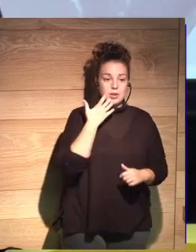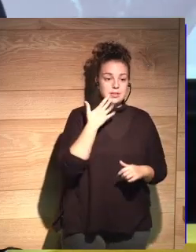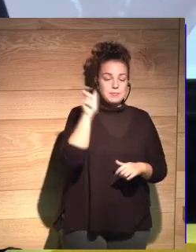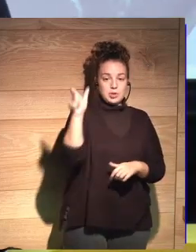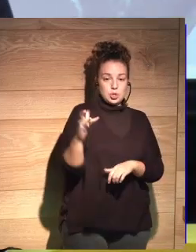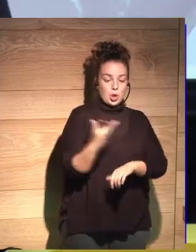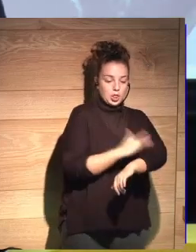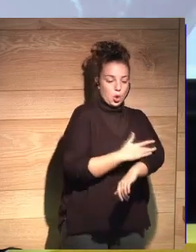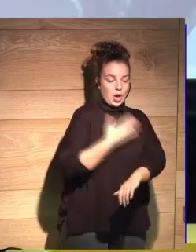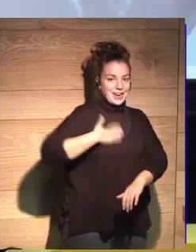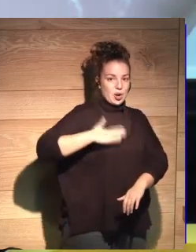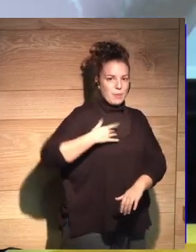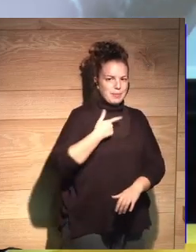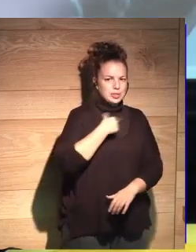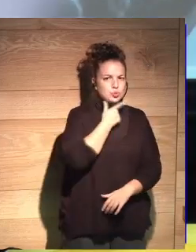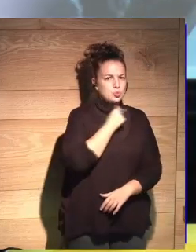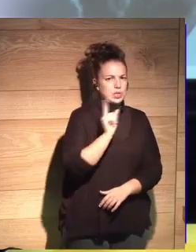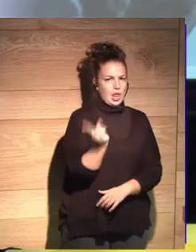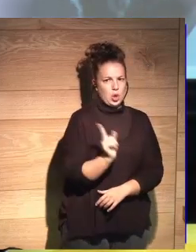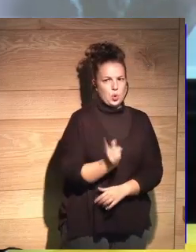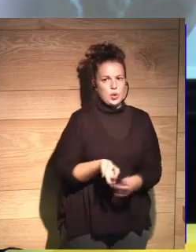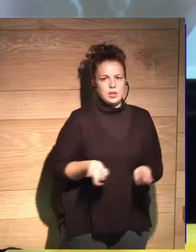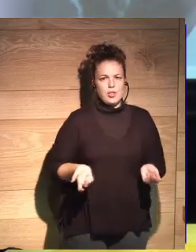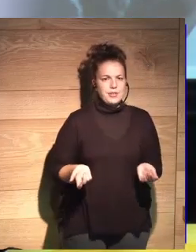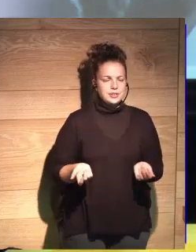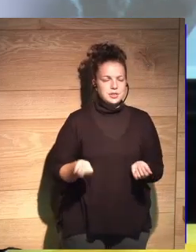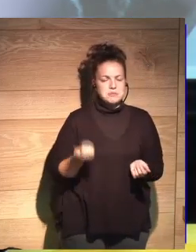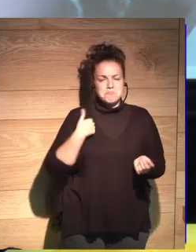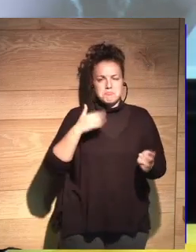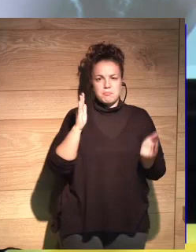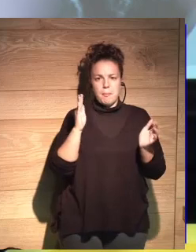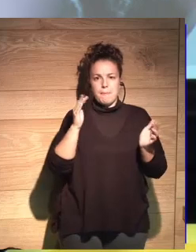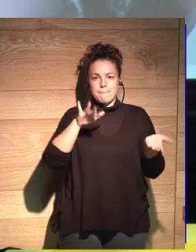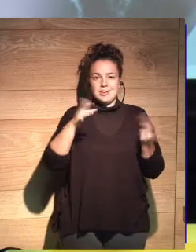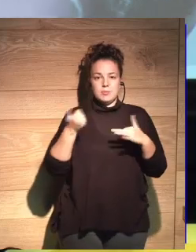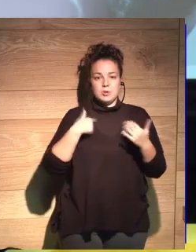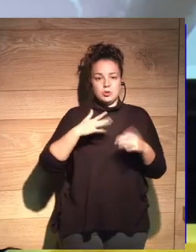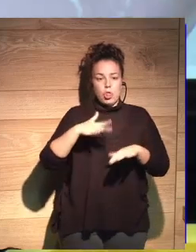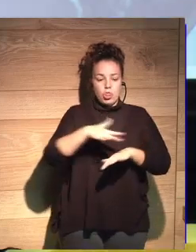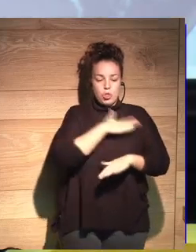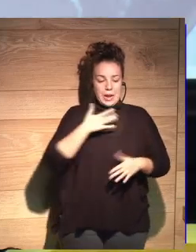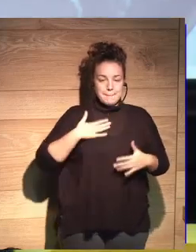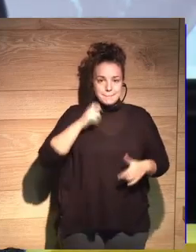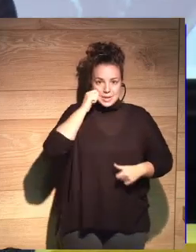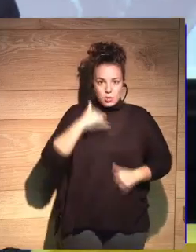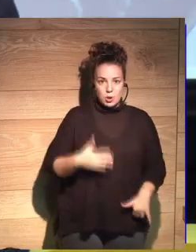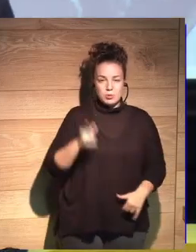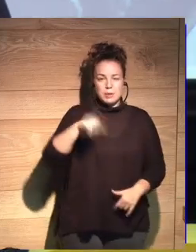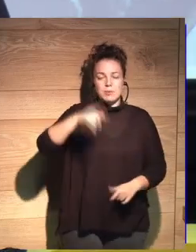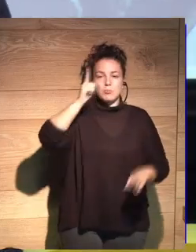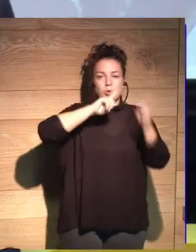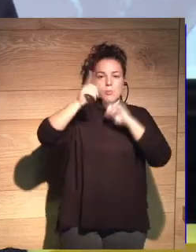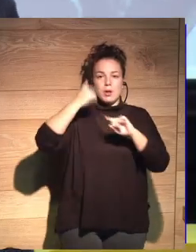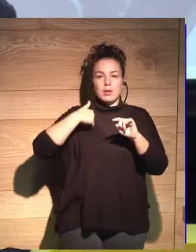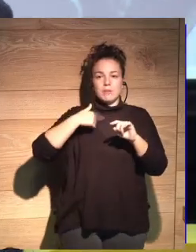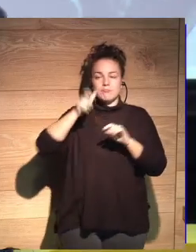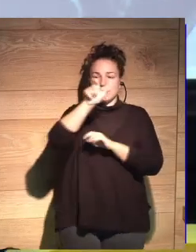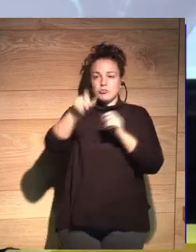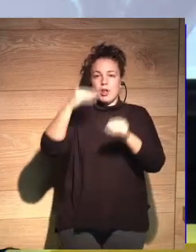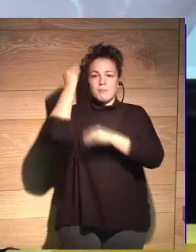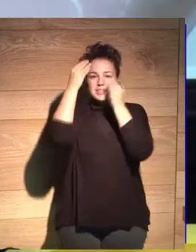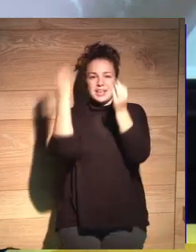become part of my body. And I'm rather cautious about my reputation. It's not my biological body, but